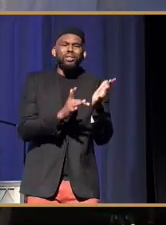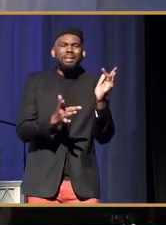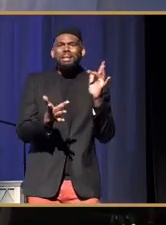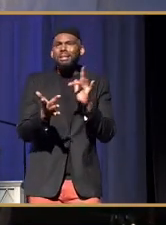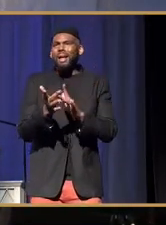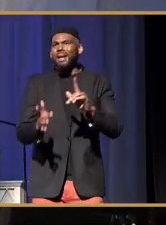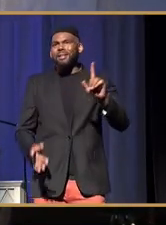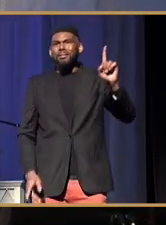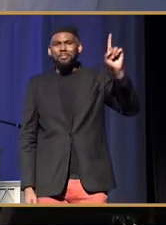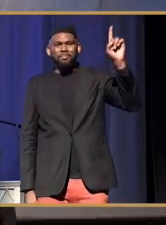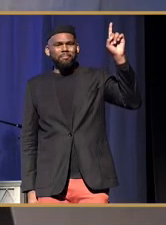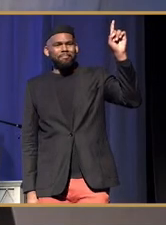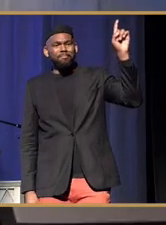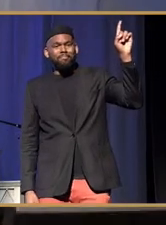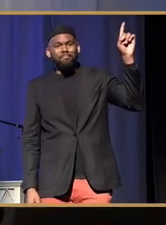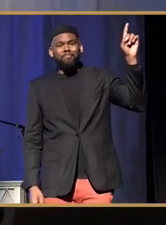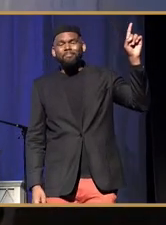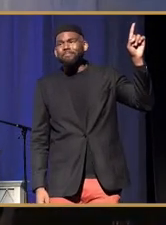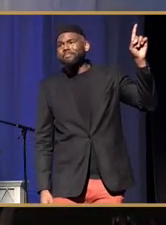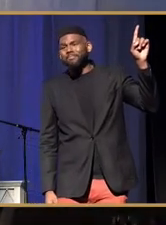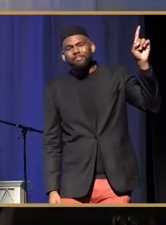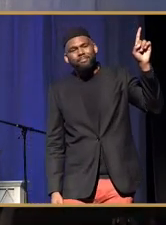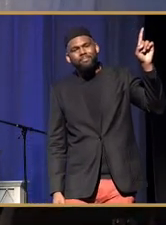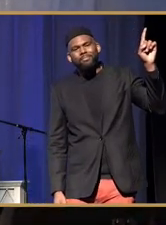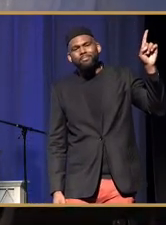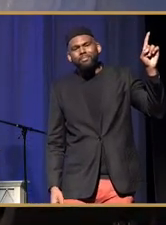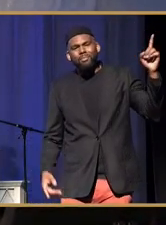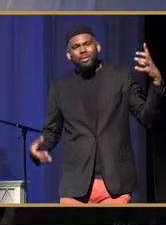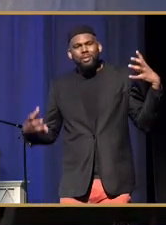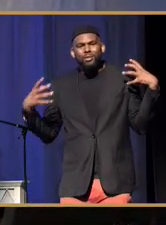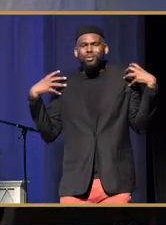Jesus can't